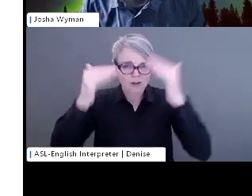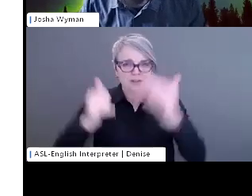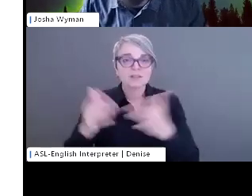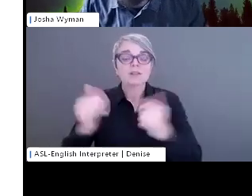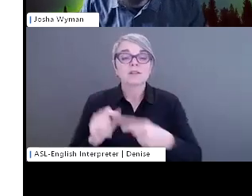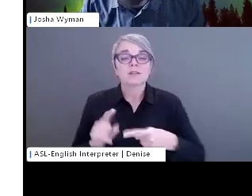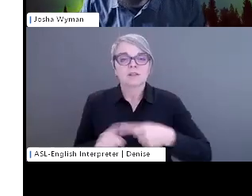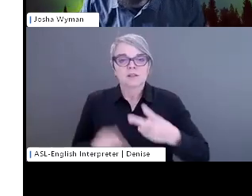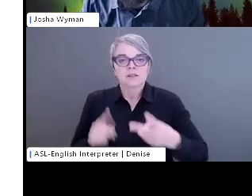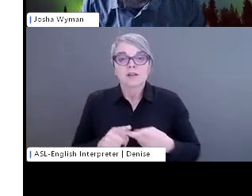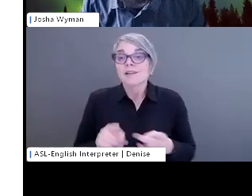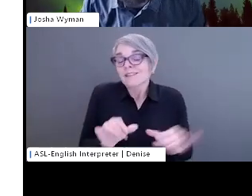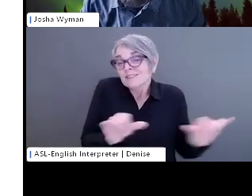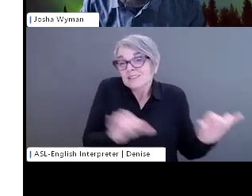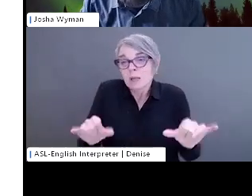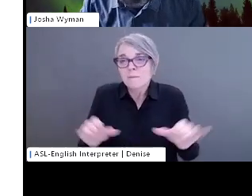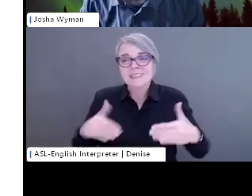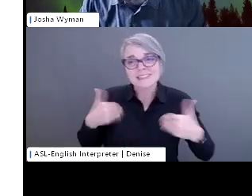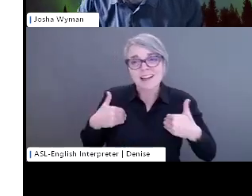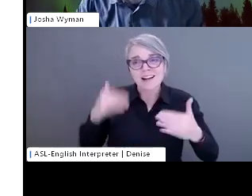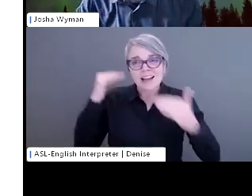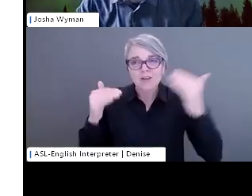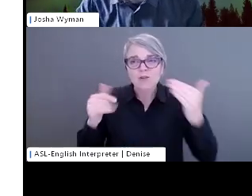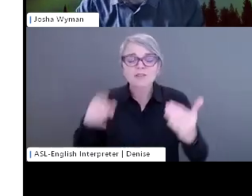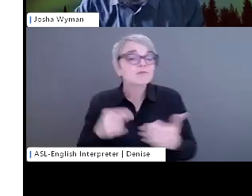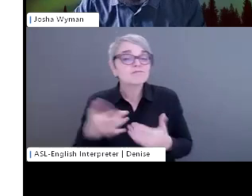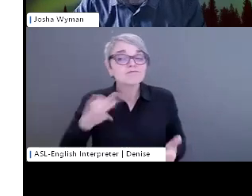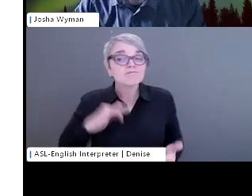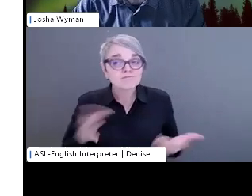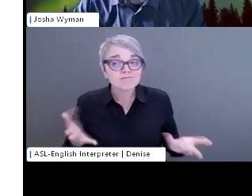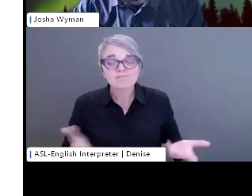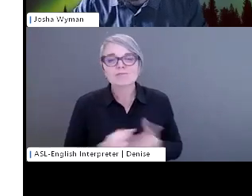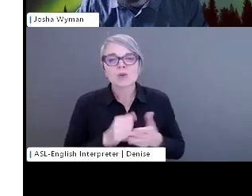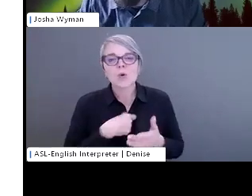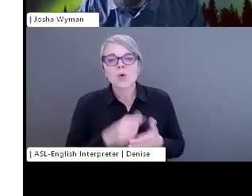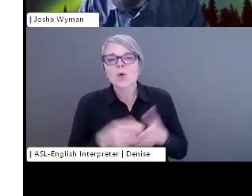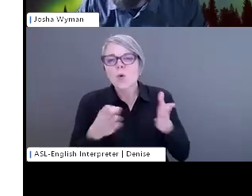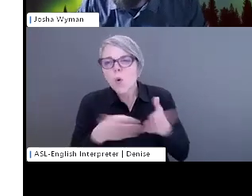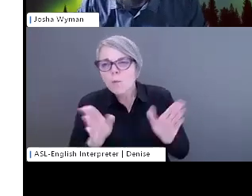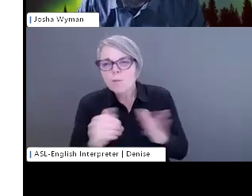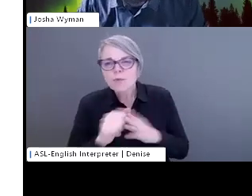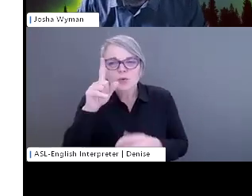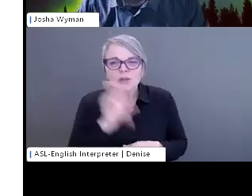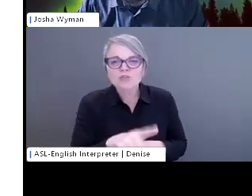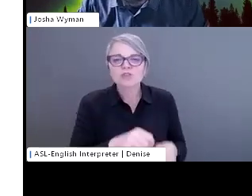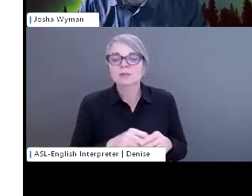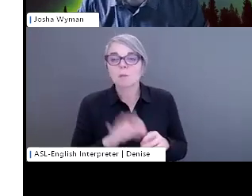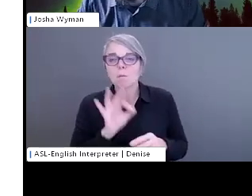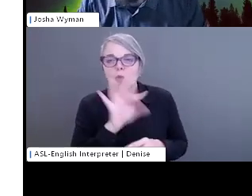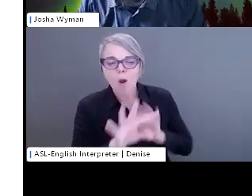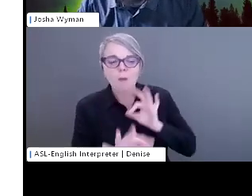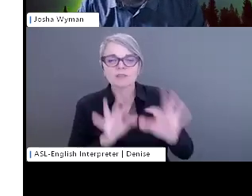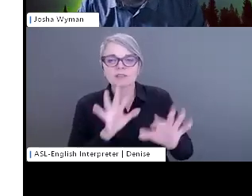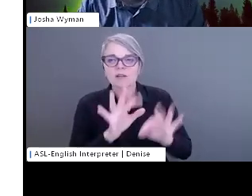from open-ended recall questions and follow-up prompts. However, overly long or overly complex questions